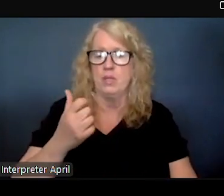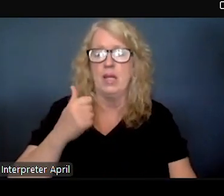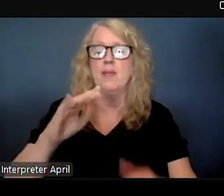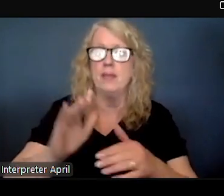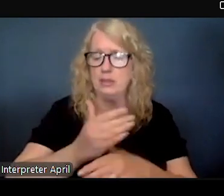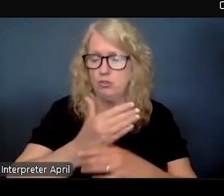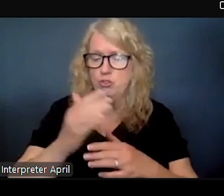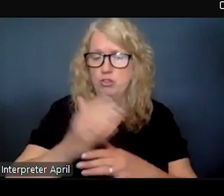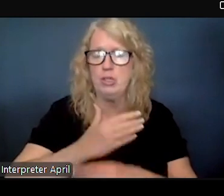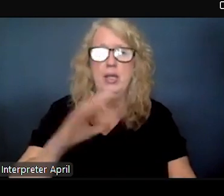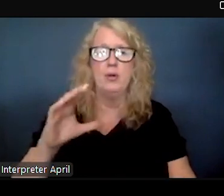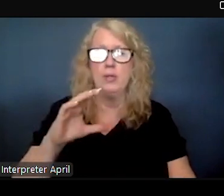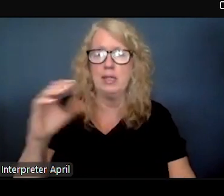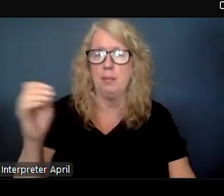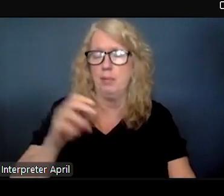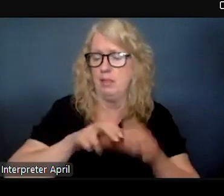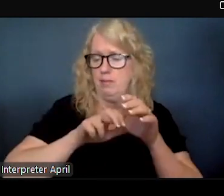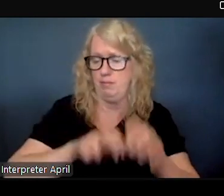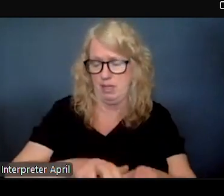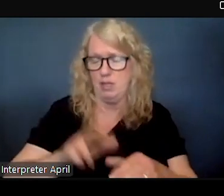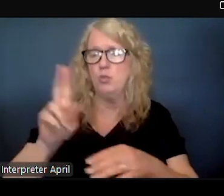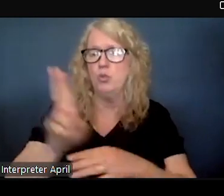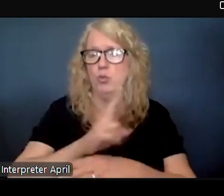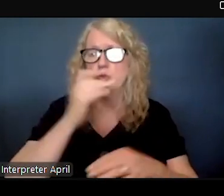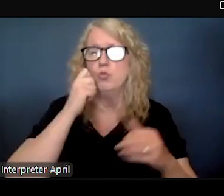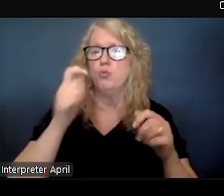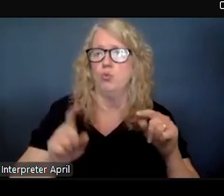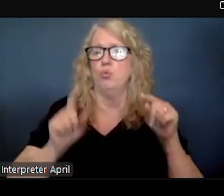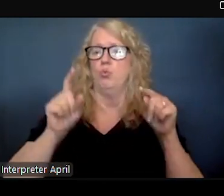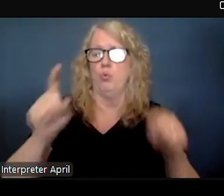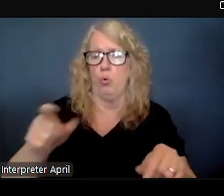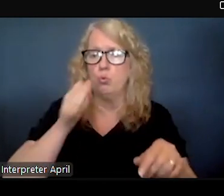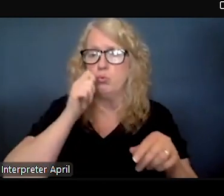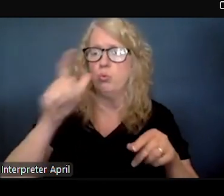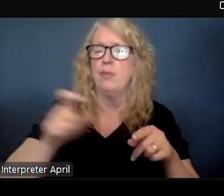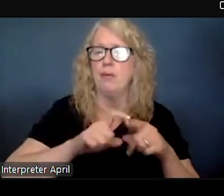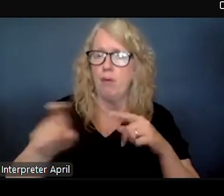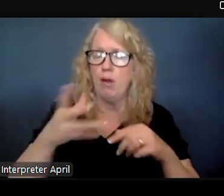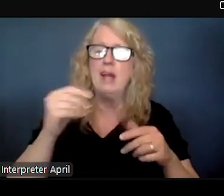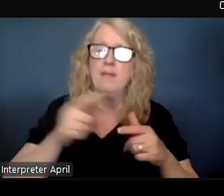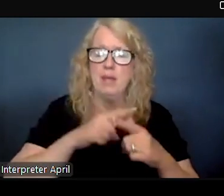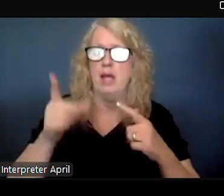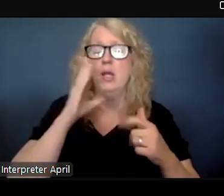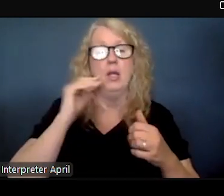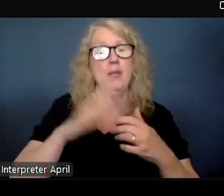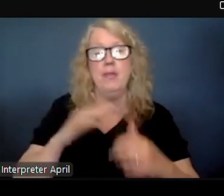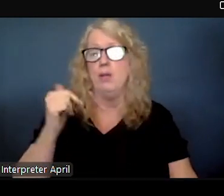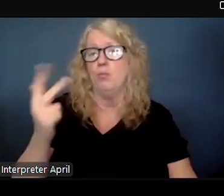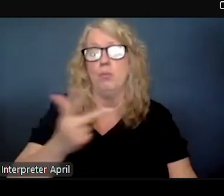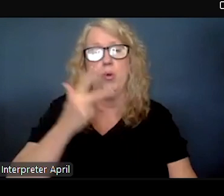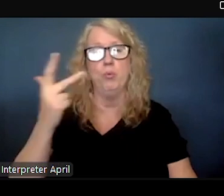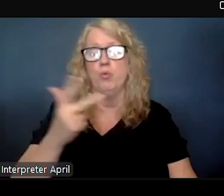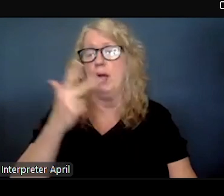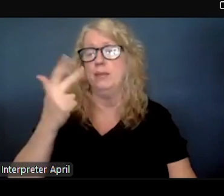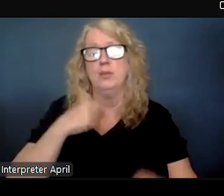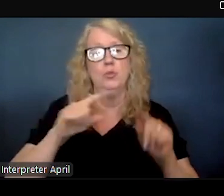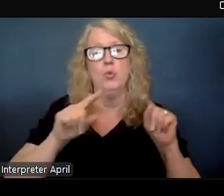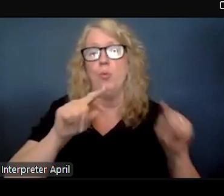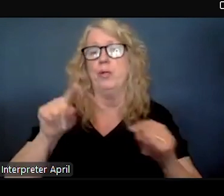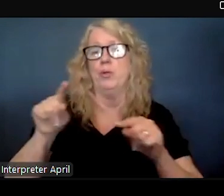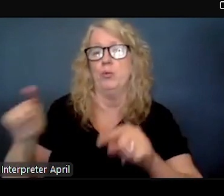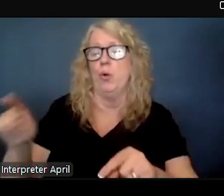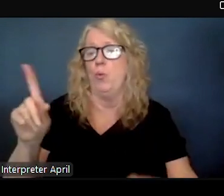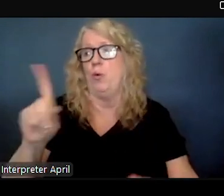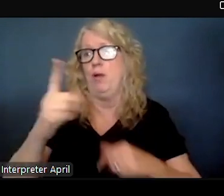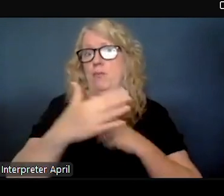shared company van that they use to go out to the call, and we're mobile crisis. So we're going wherever that